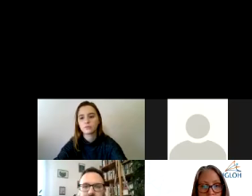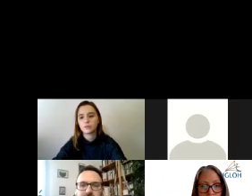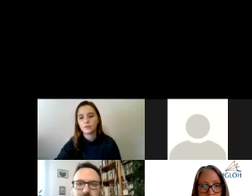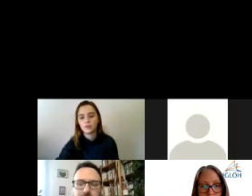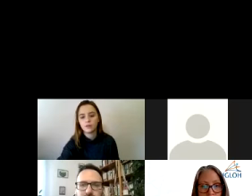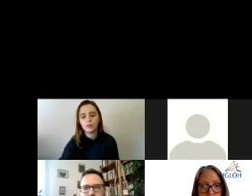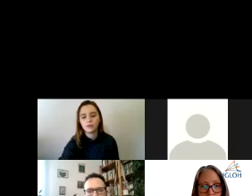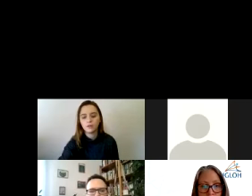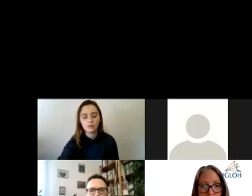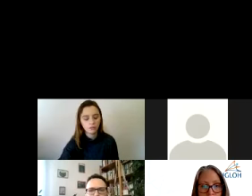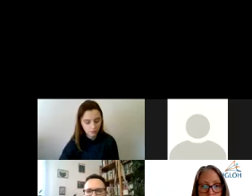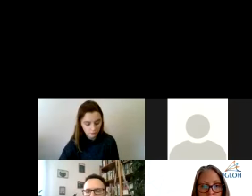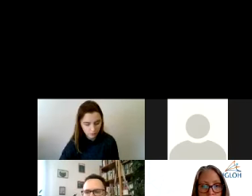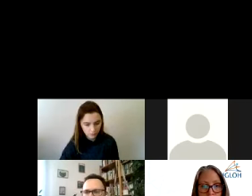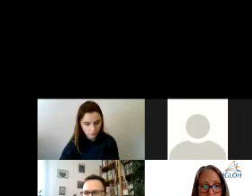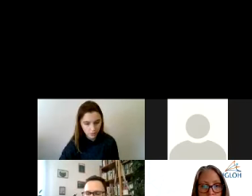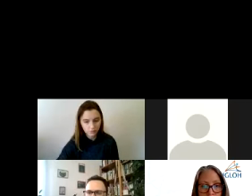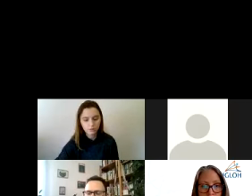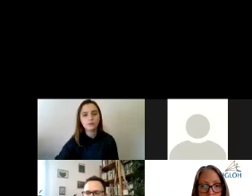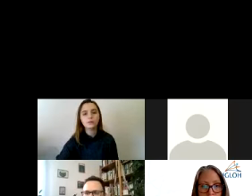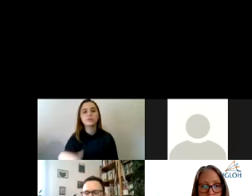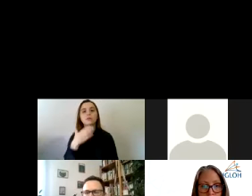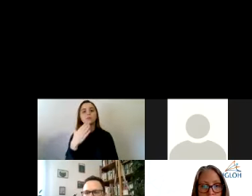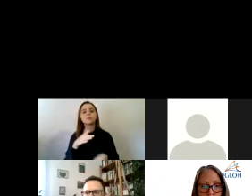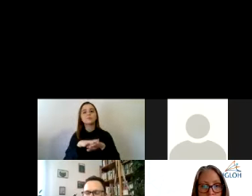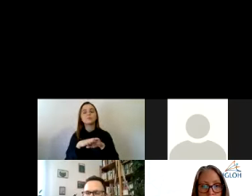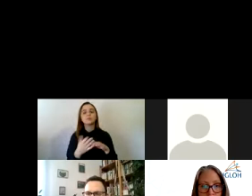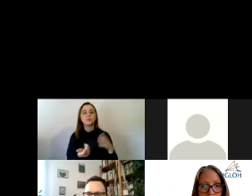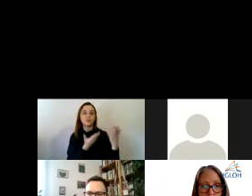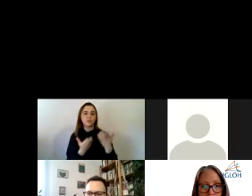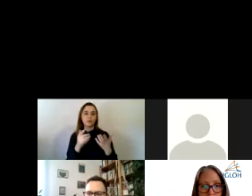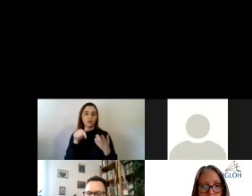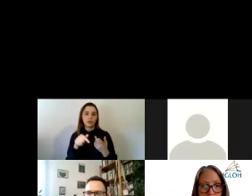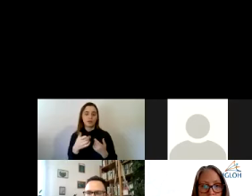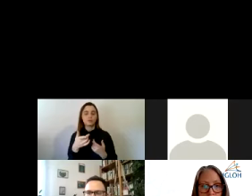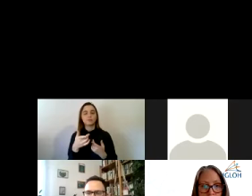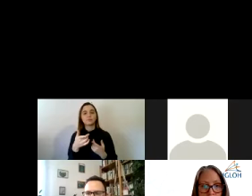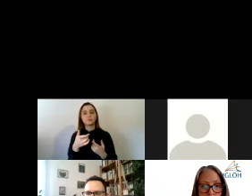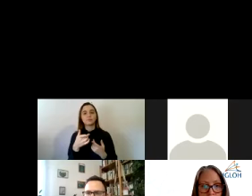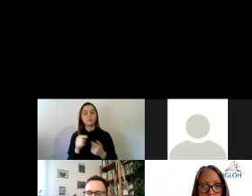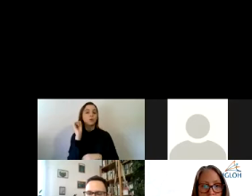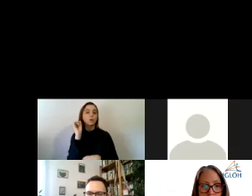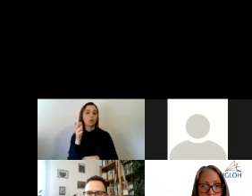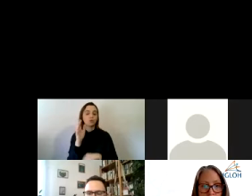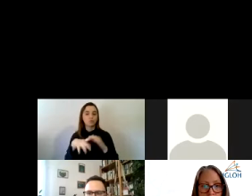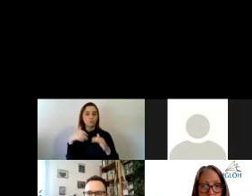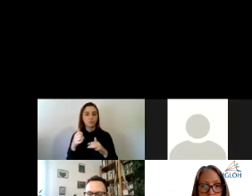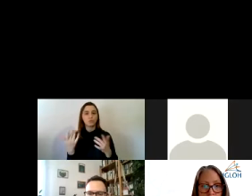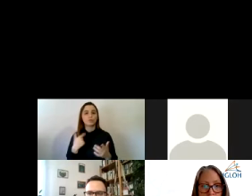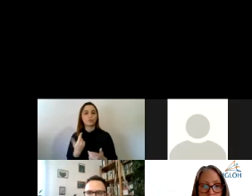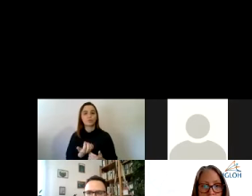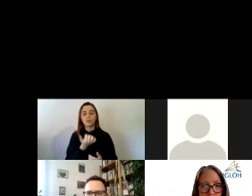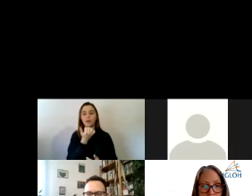So thank you very much for inviting me to this conference. I'm really happy to hold